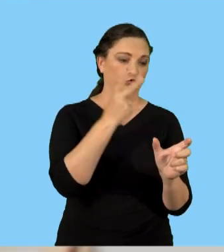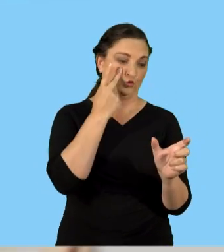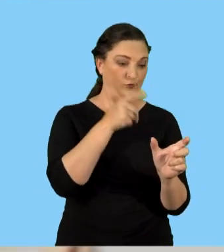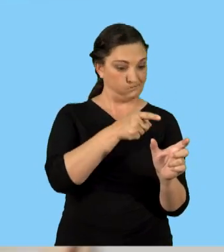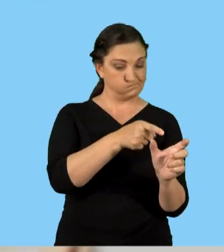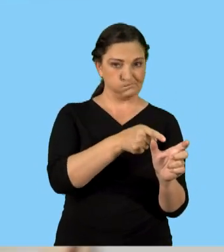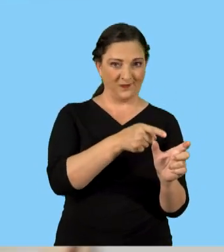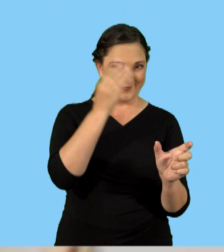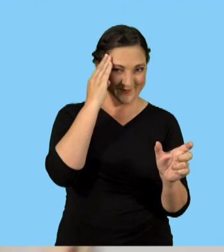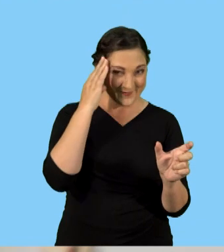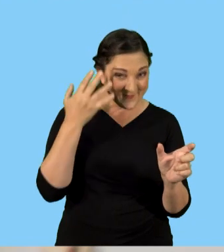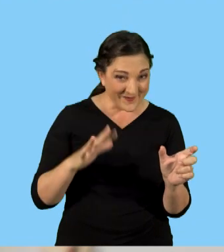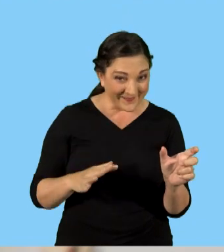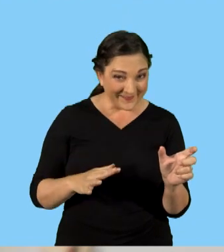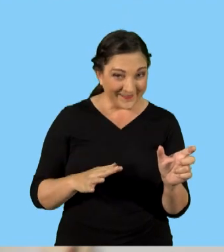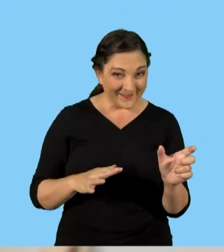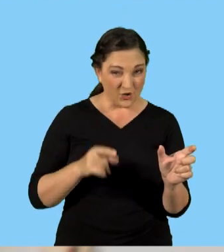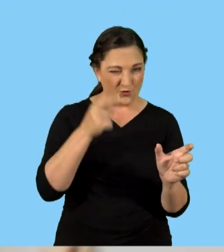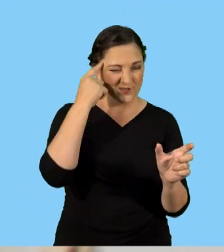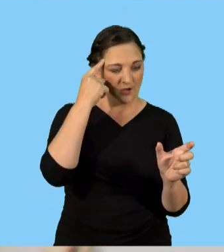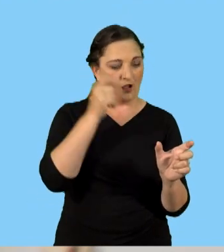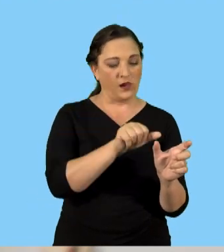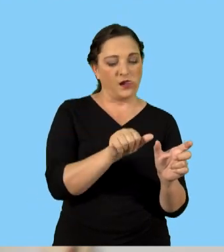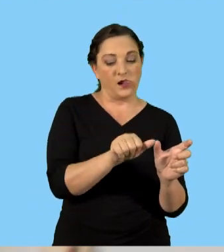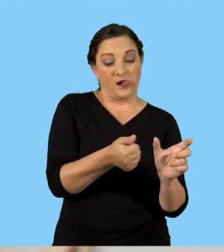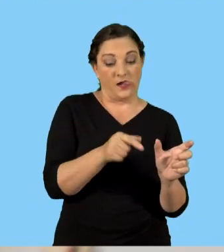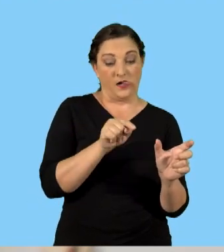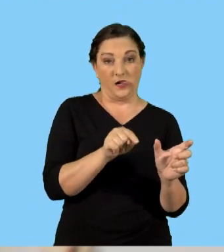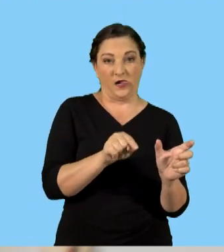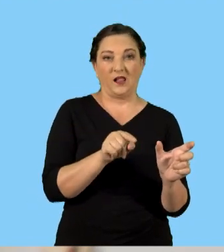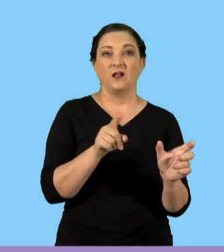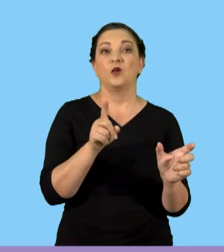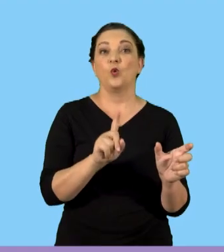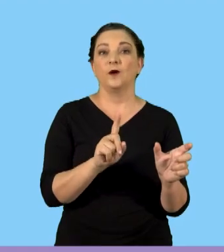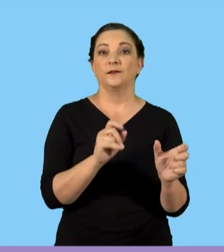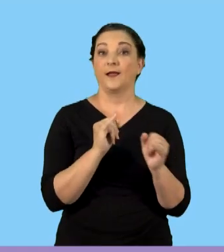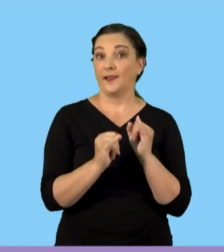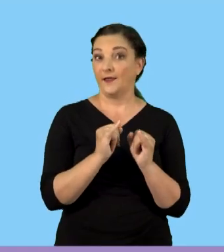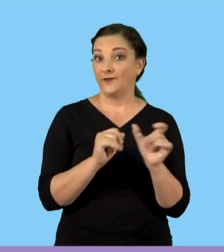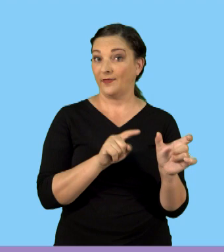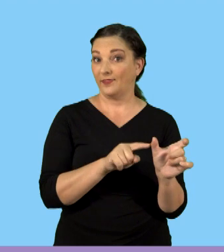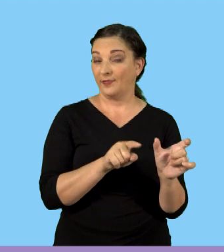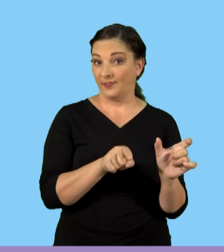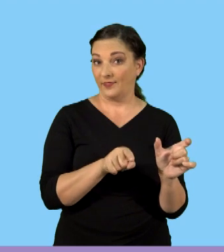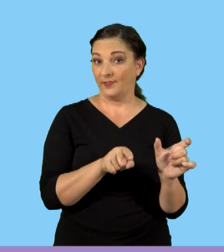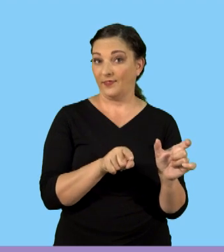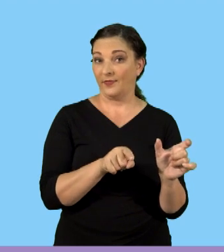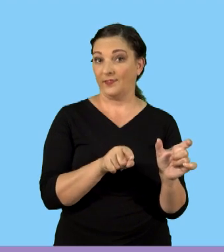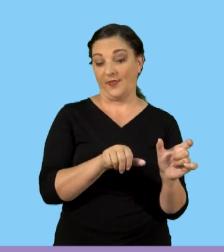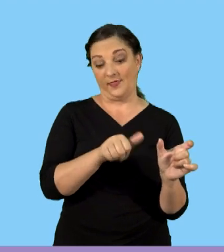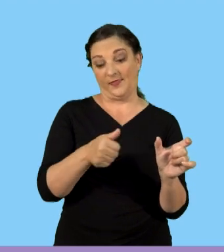and to the third term. Do you have it already? If you are thinking that the next terms are 11